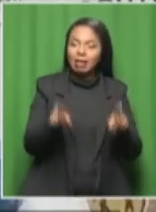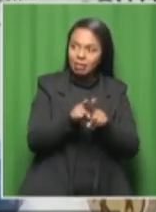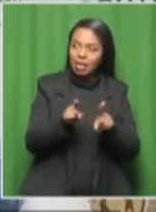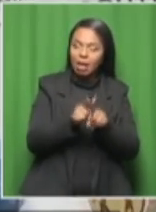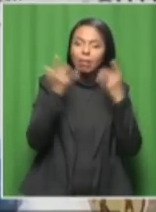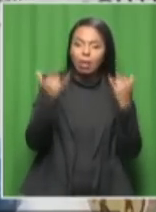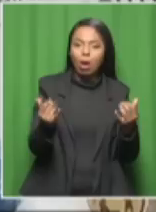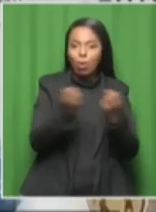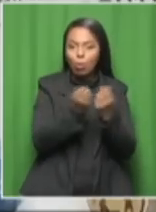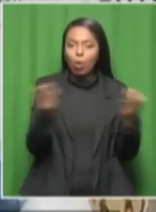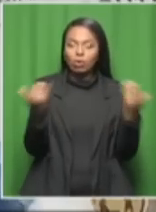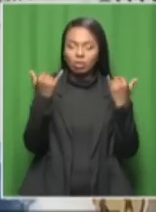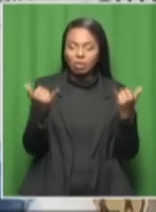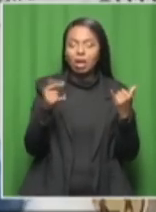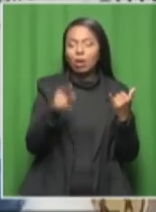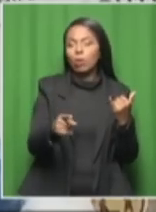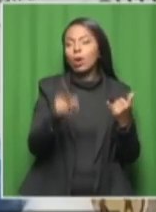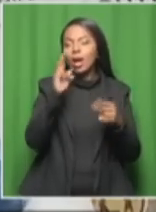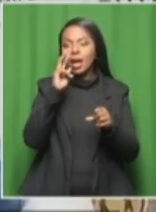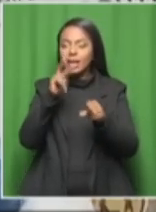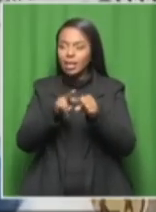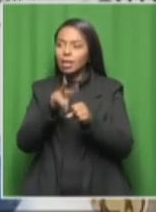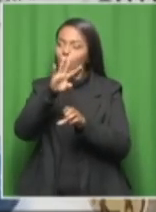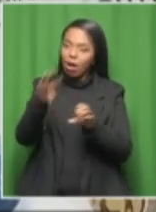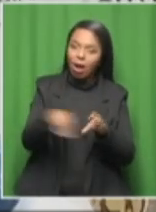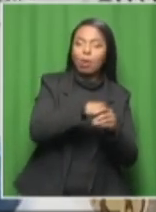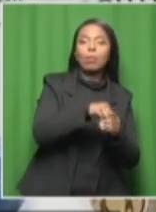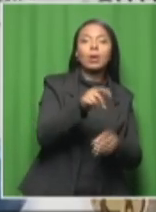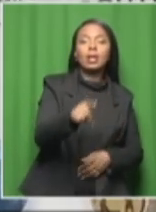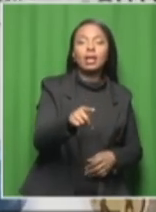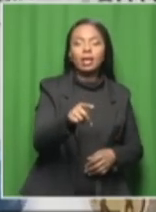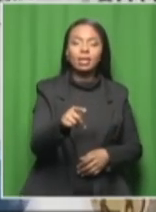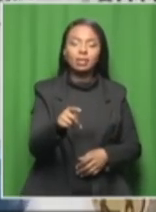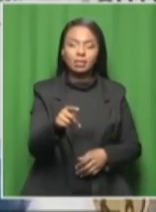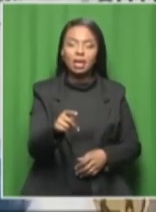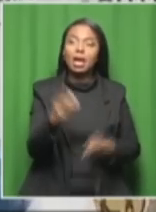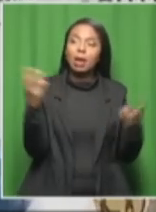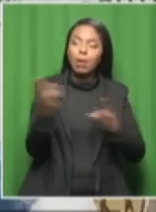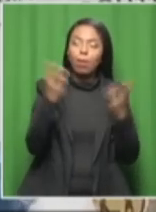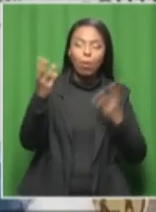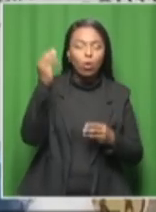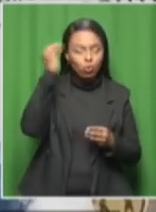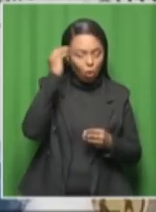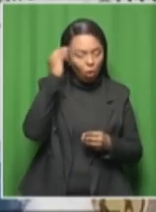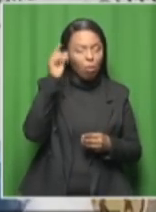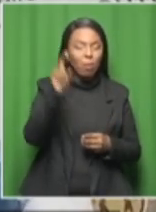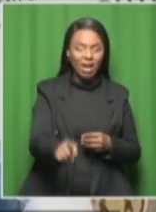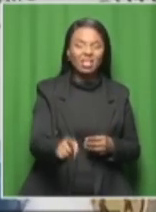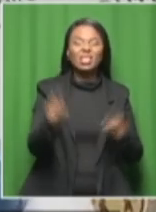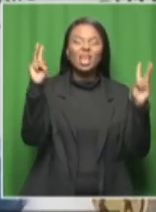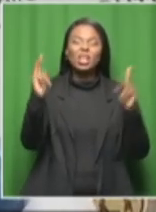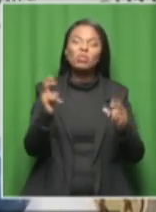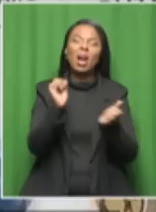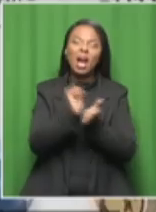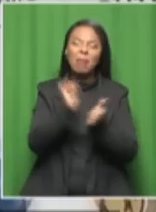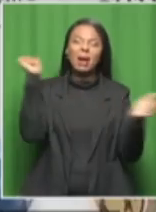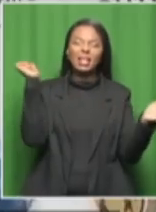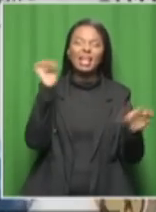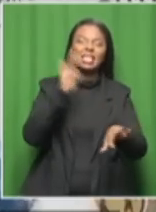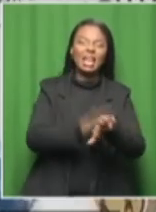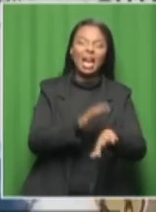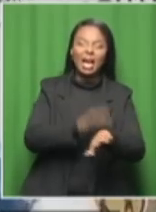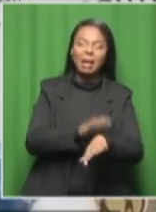your political beliefs and activities, which is what everybody knows in South Africa during the apartheid era. Or you